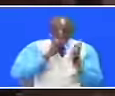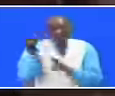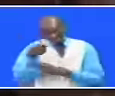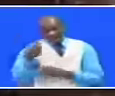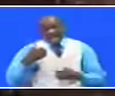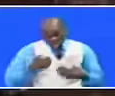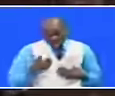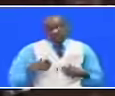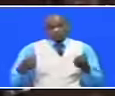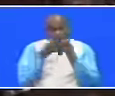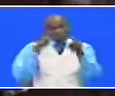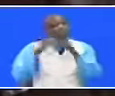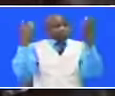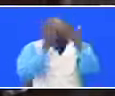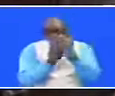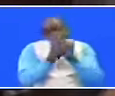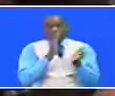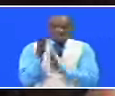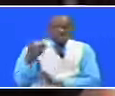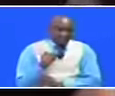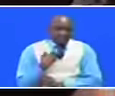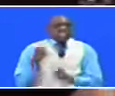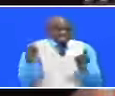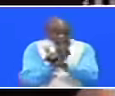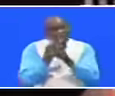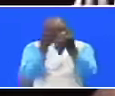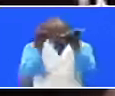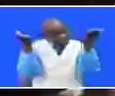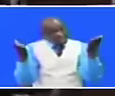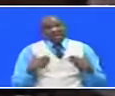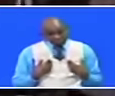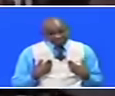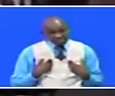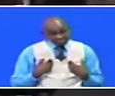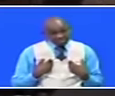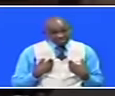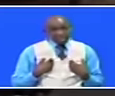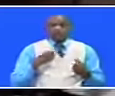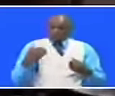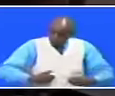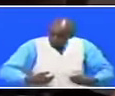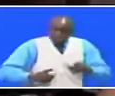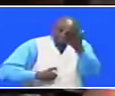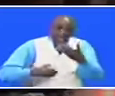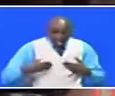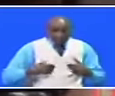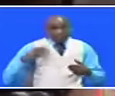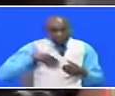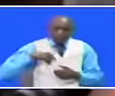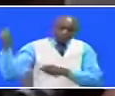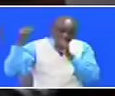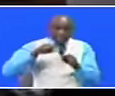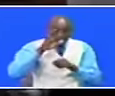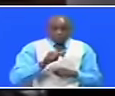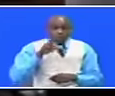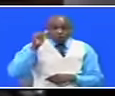ambayo itafanyika giza ikiingia hata kule masebula saizi. Kuna vijana, kuna watu ambao walikuwa wamekuja